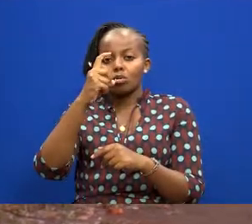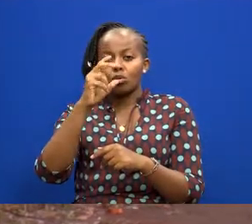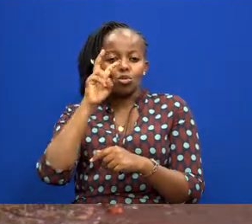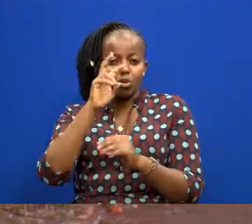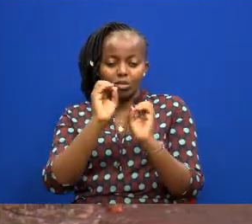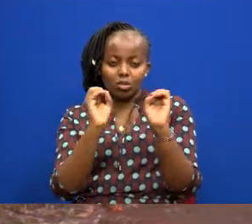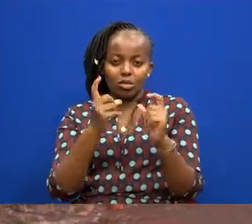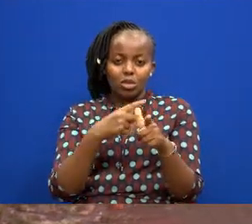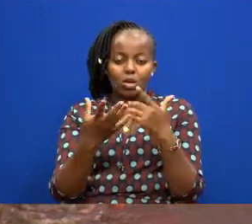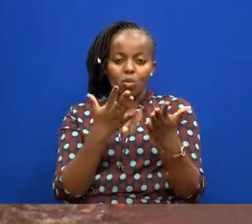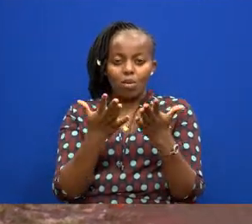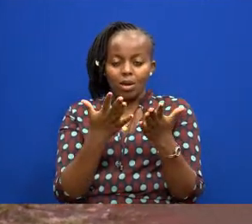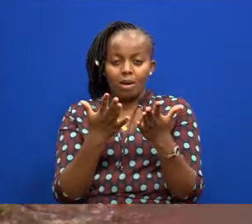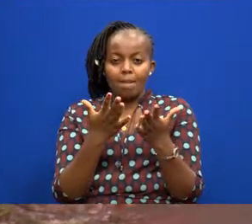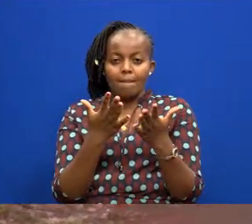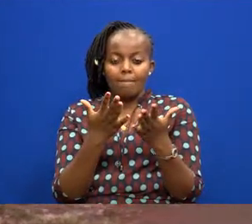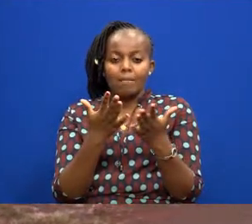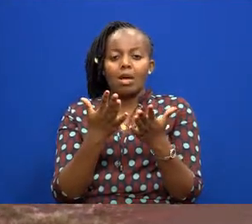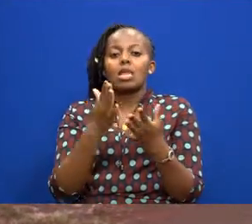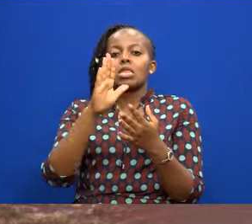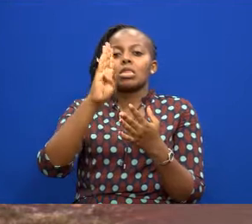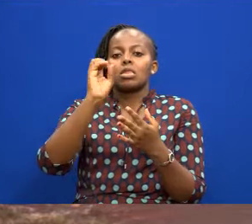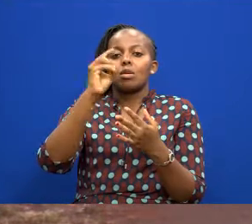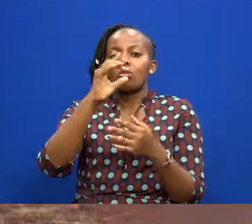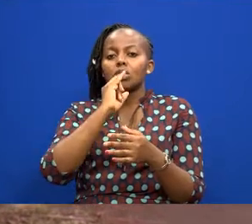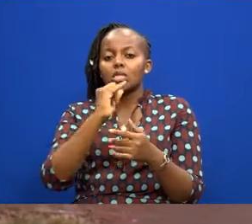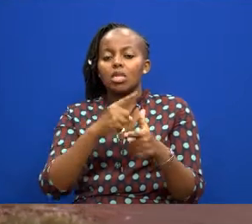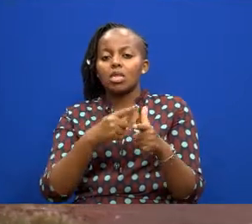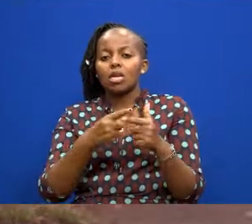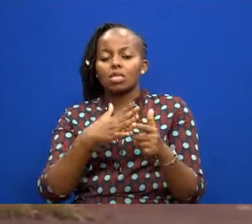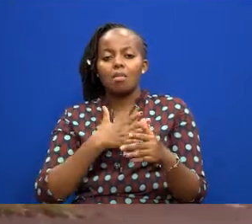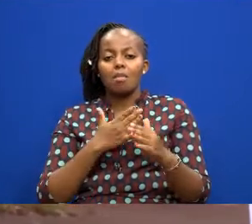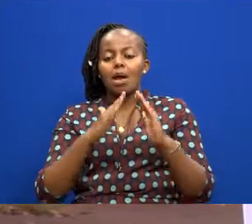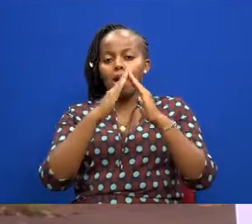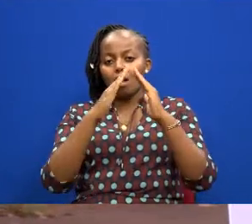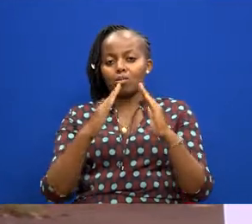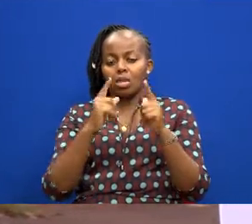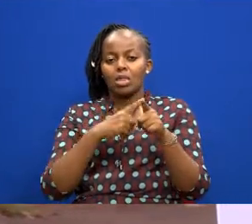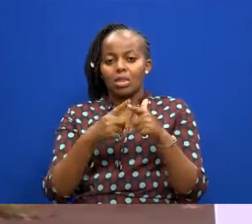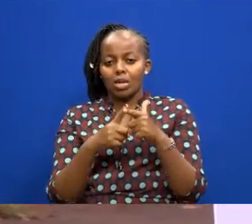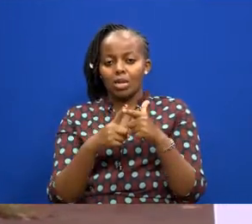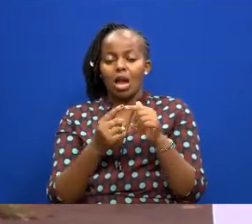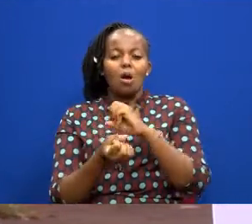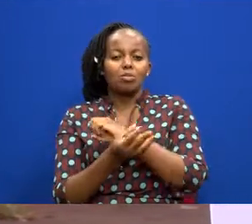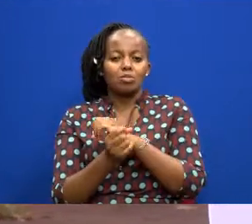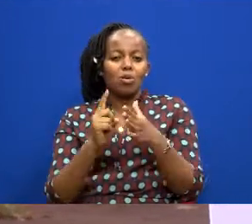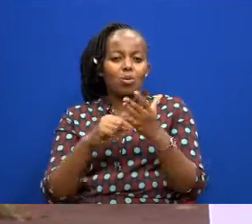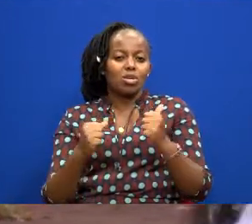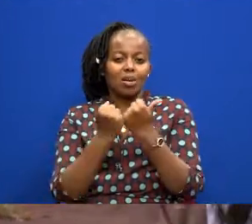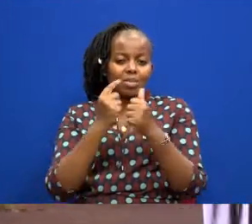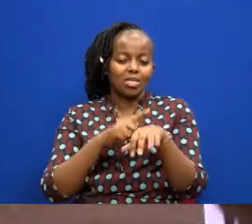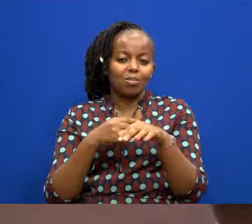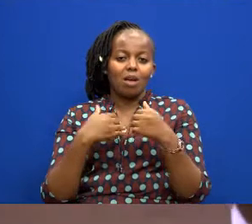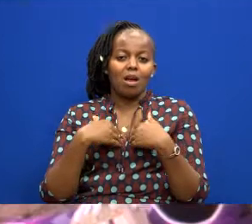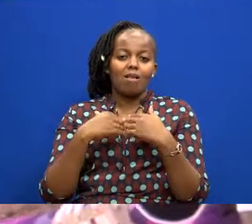house. Sawa? Yes. Hapo sasa nimetengeneza nyumba, and then I'll explain to you what happens when you have a house.